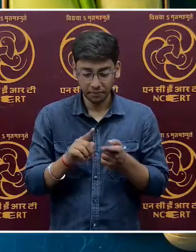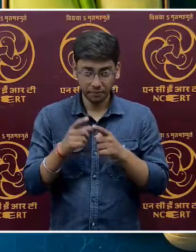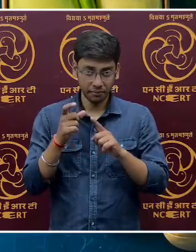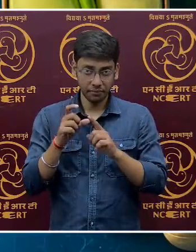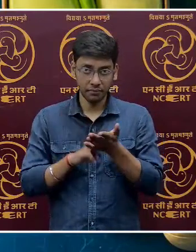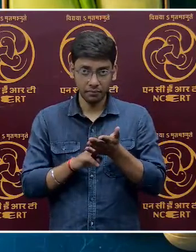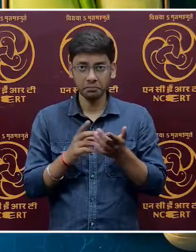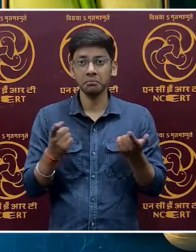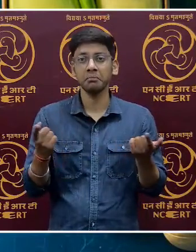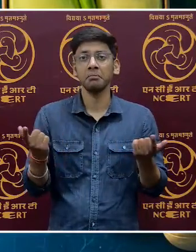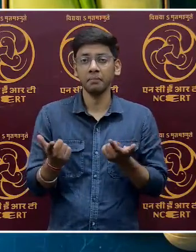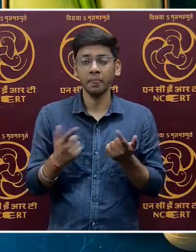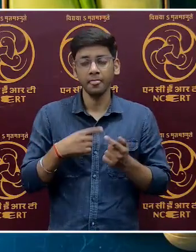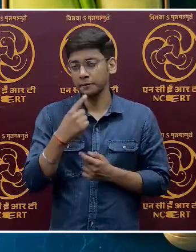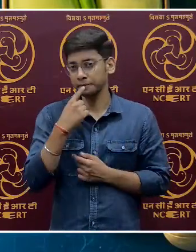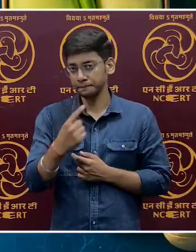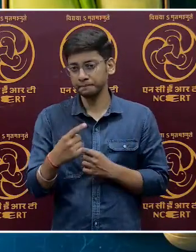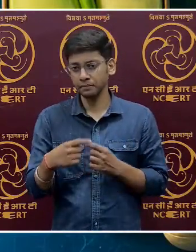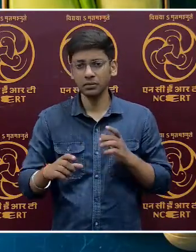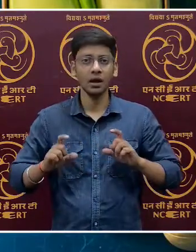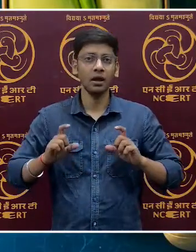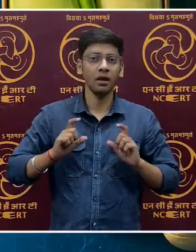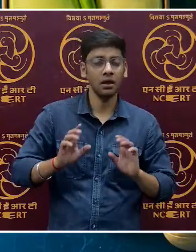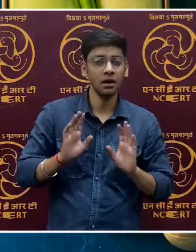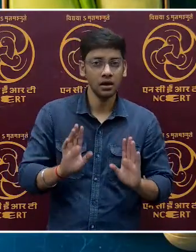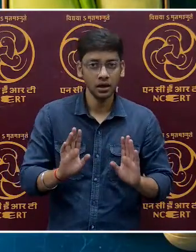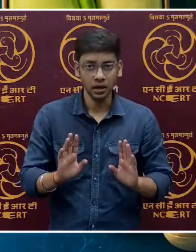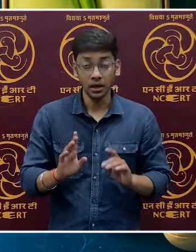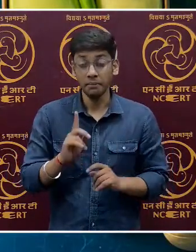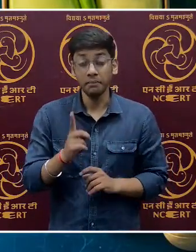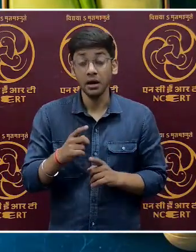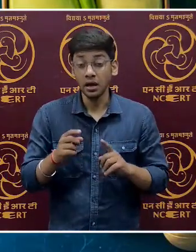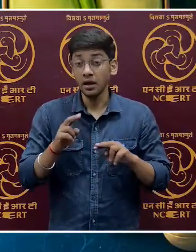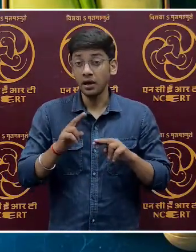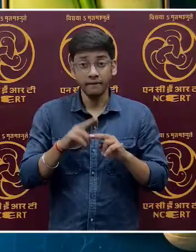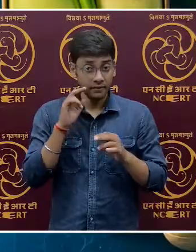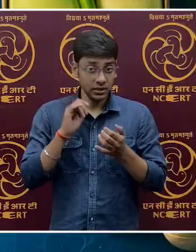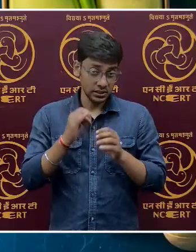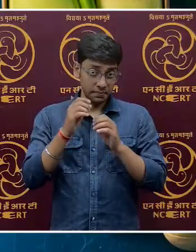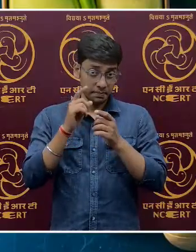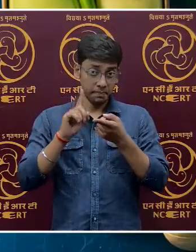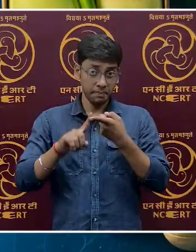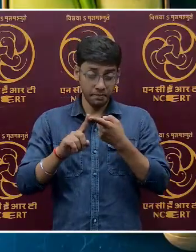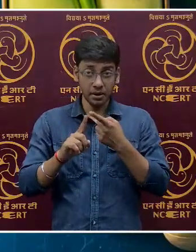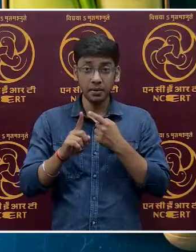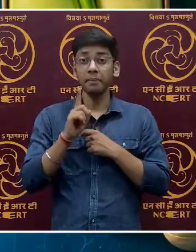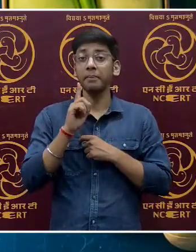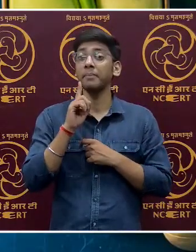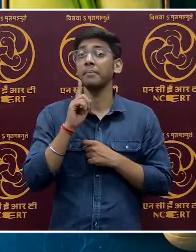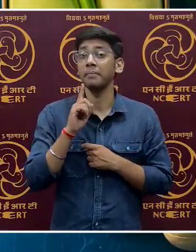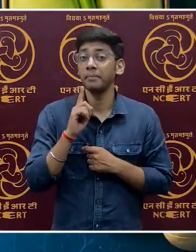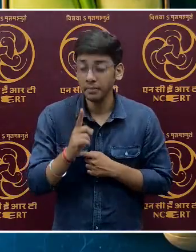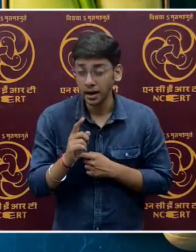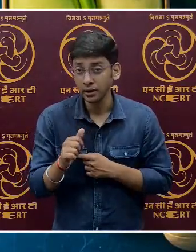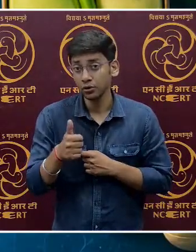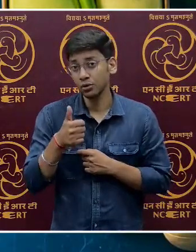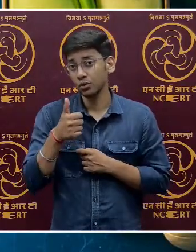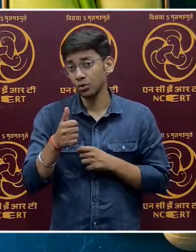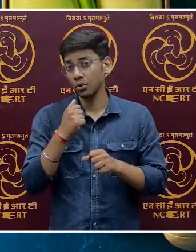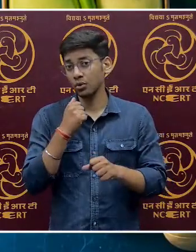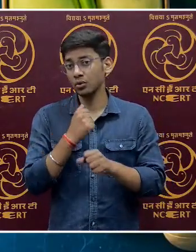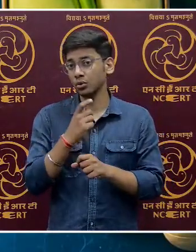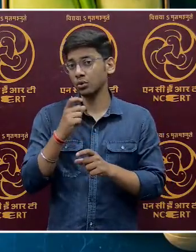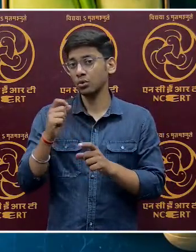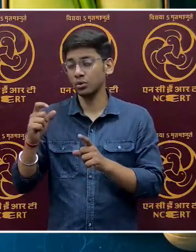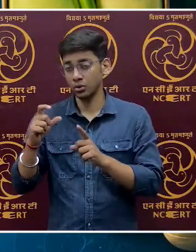is not, I should say, comfortable, more than comfortable, feasible, as good as resource we can able to prepare,